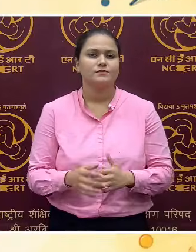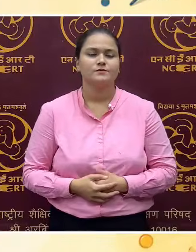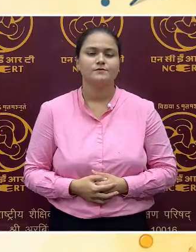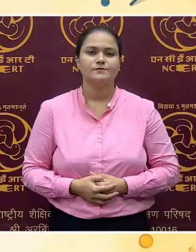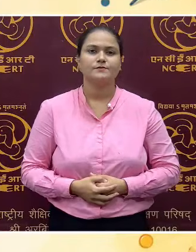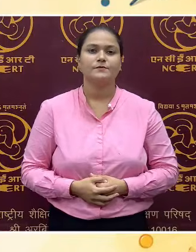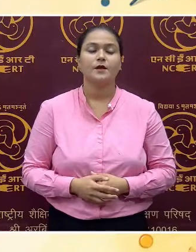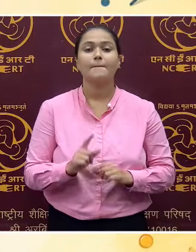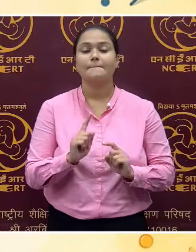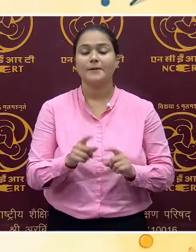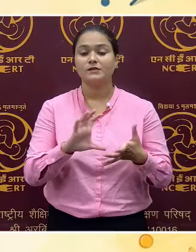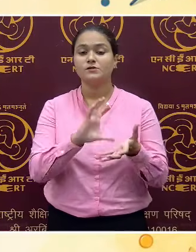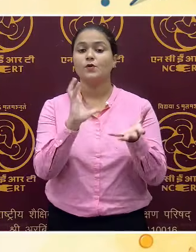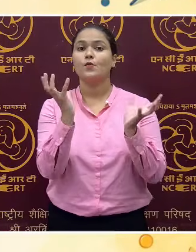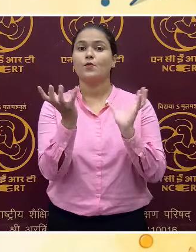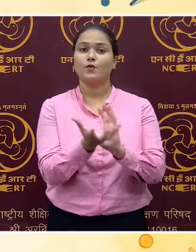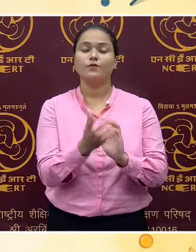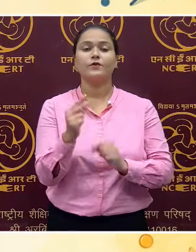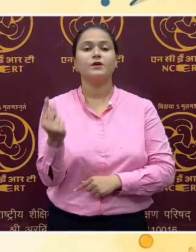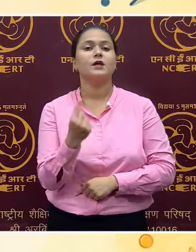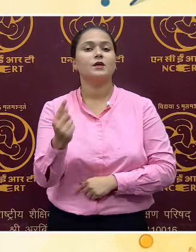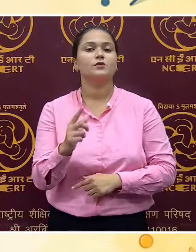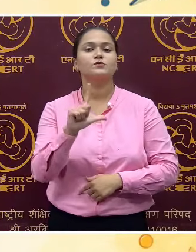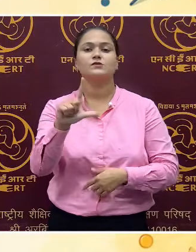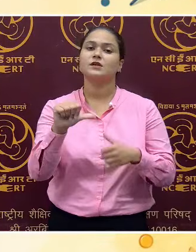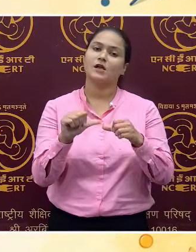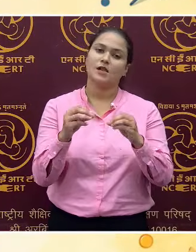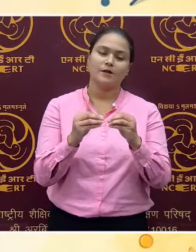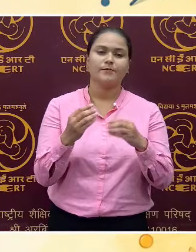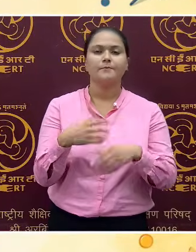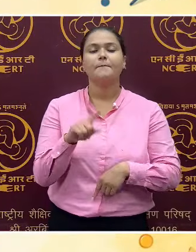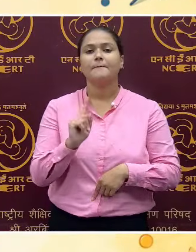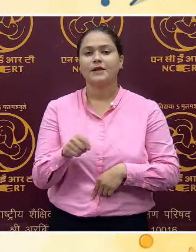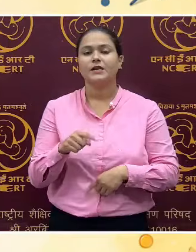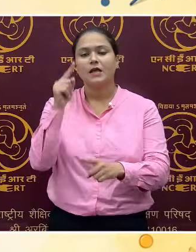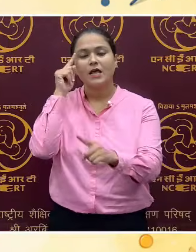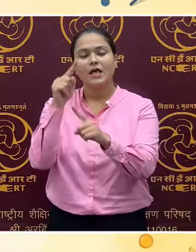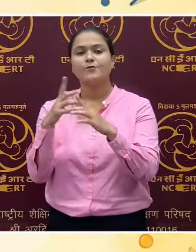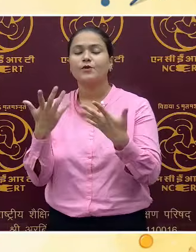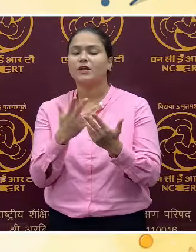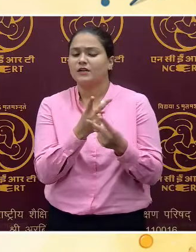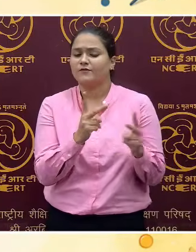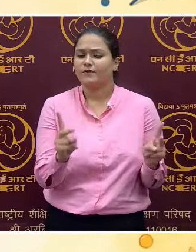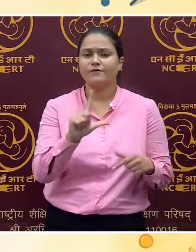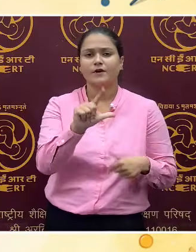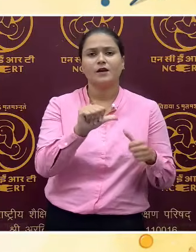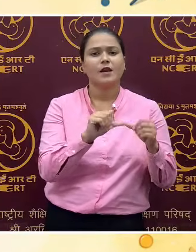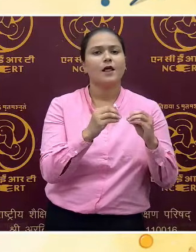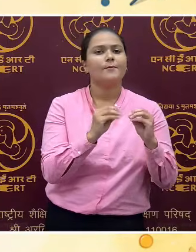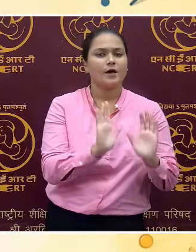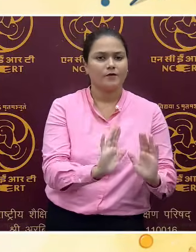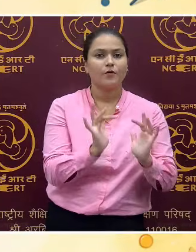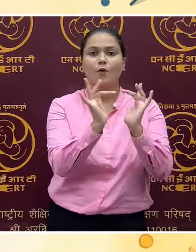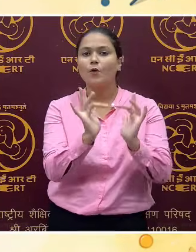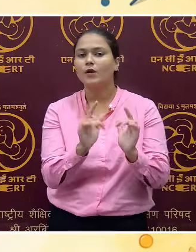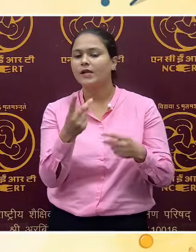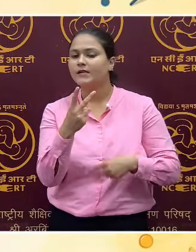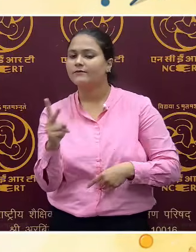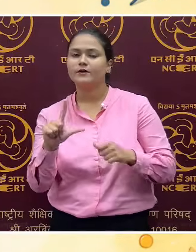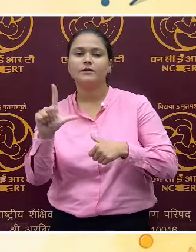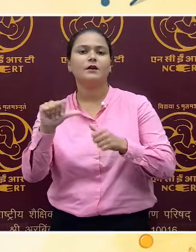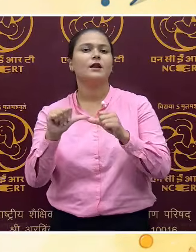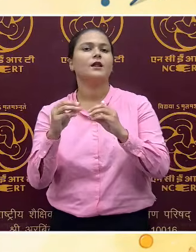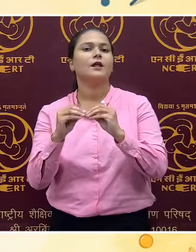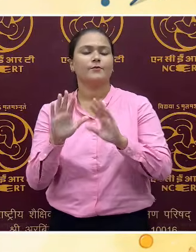say. But here, in a specific sense, there are lots of labs online